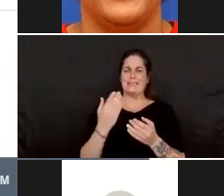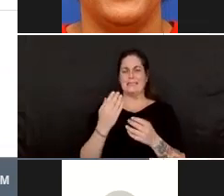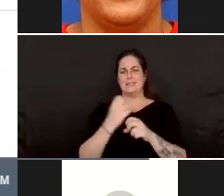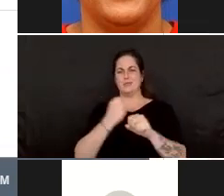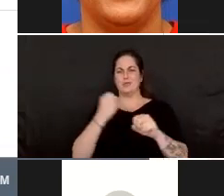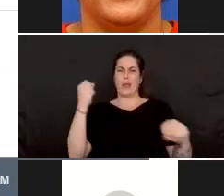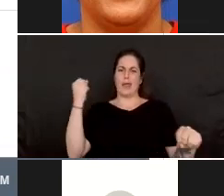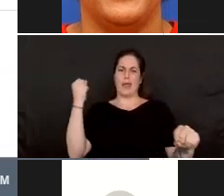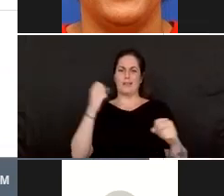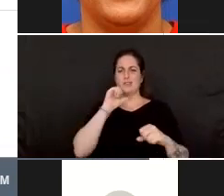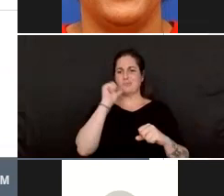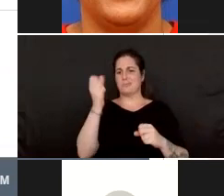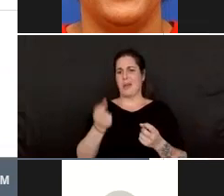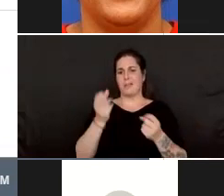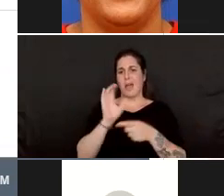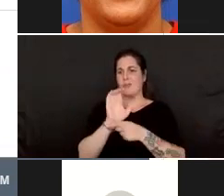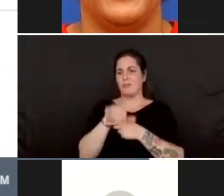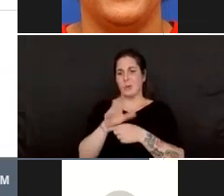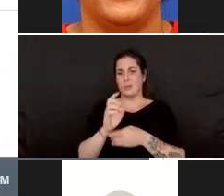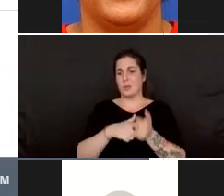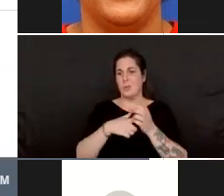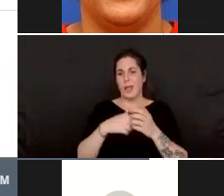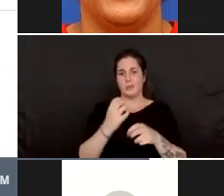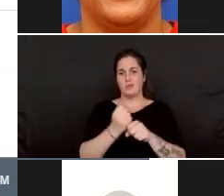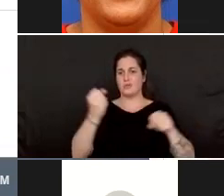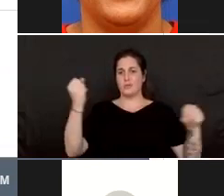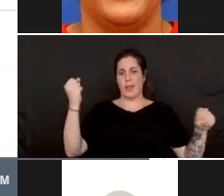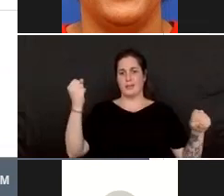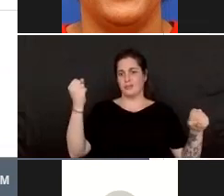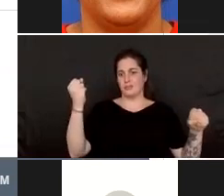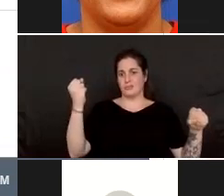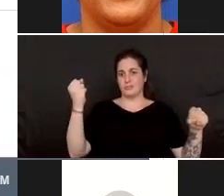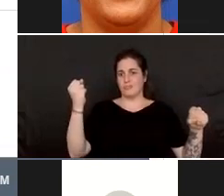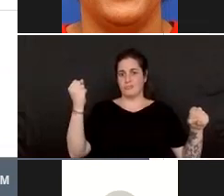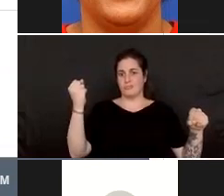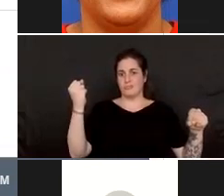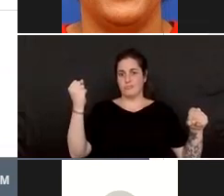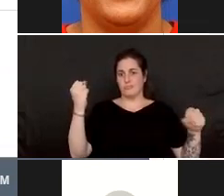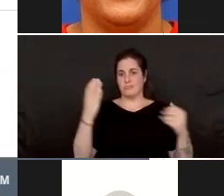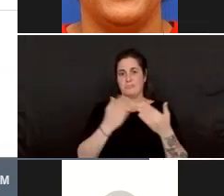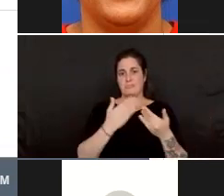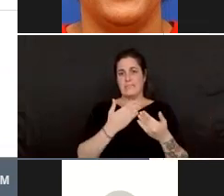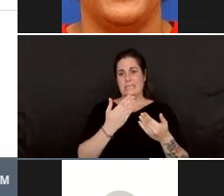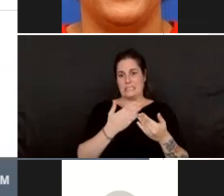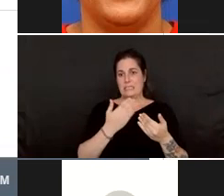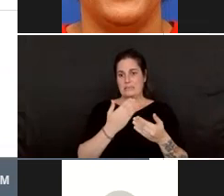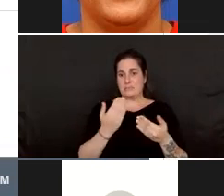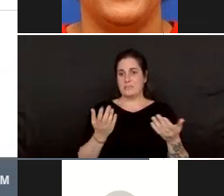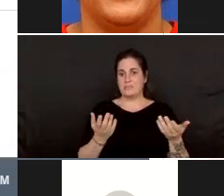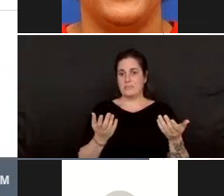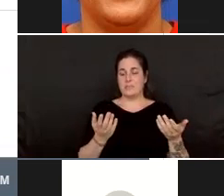don't have to apply a lot of force to stretch a slinky, right? Okay. And